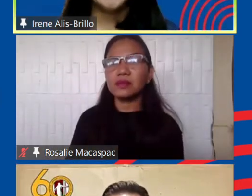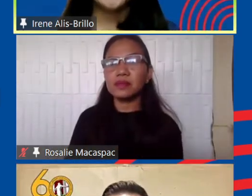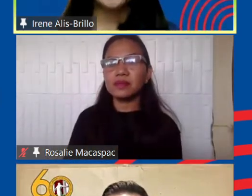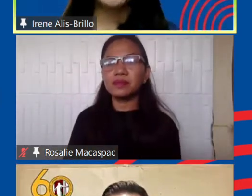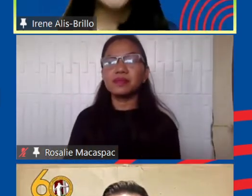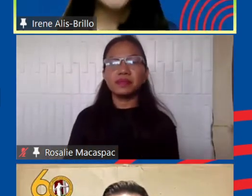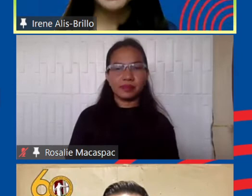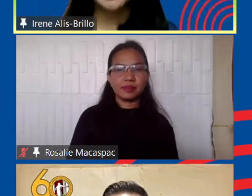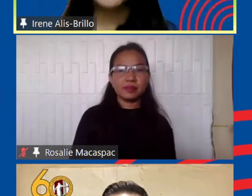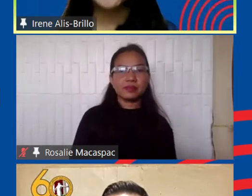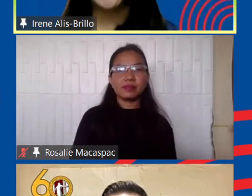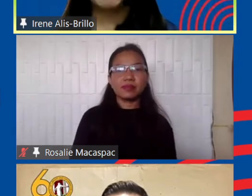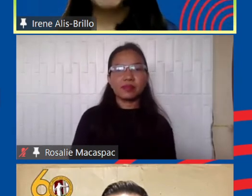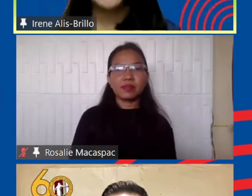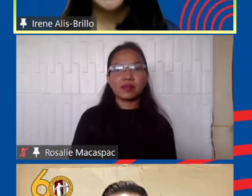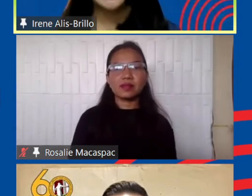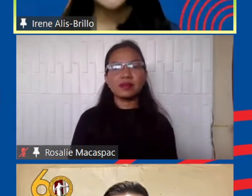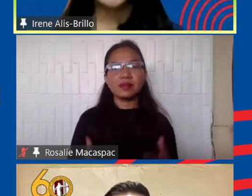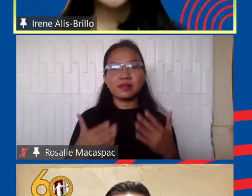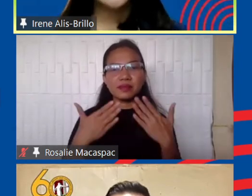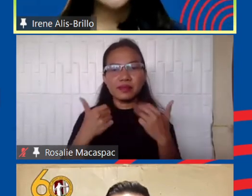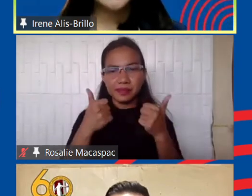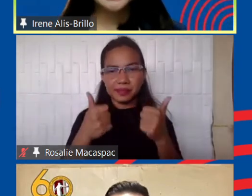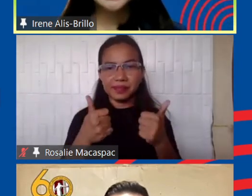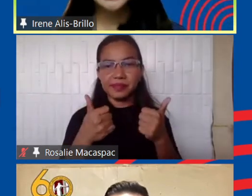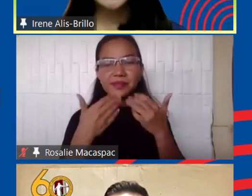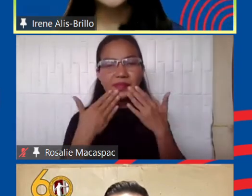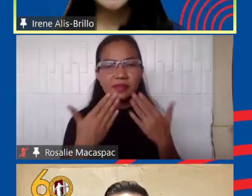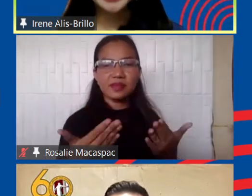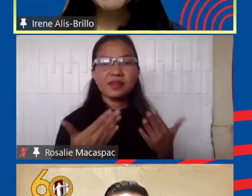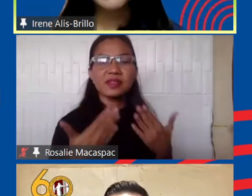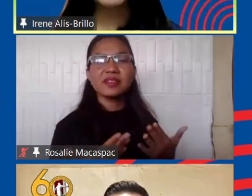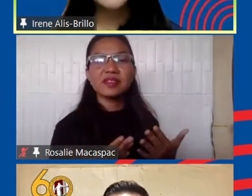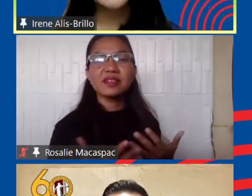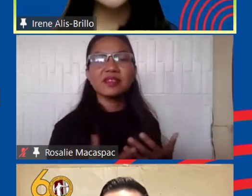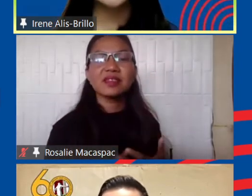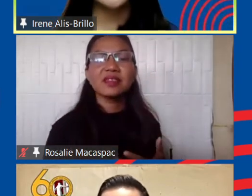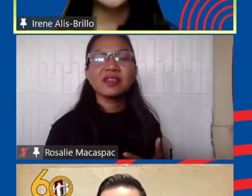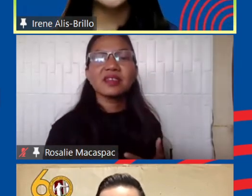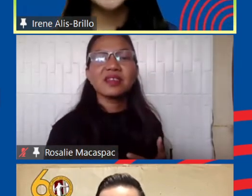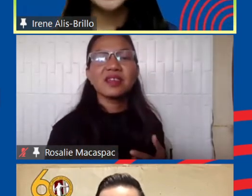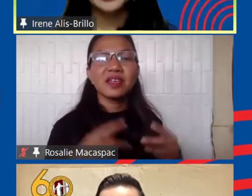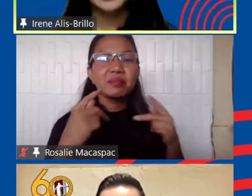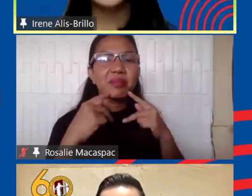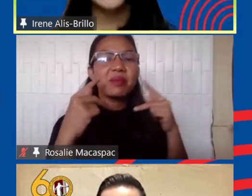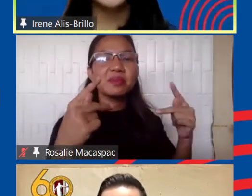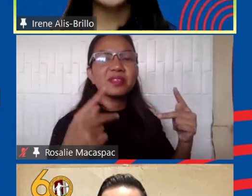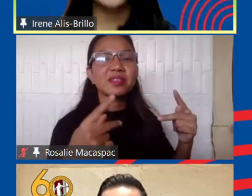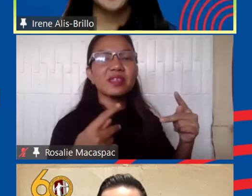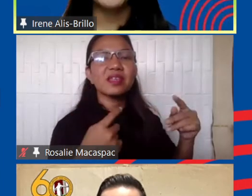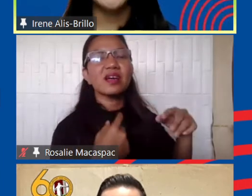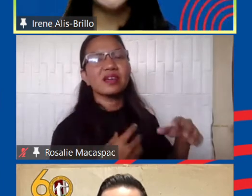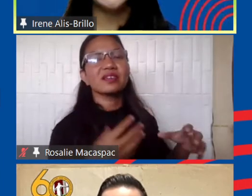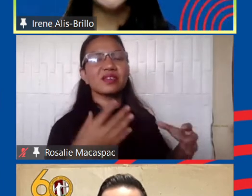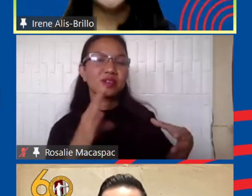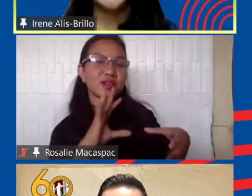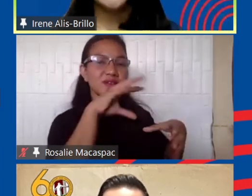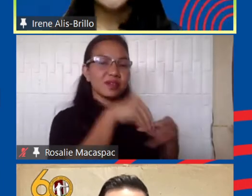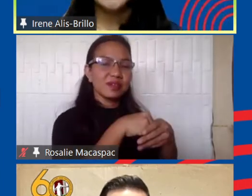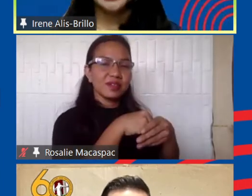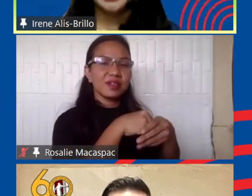Okay, so much better po. Idagdag na lang or i-publish na lang natin under the Creative